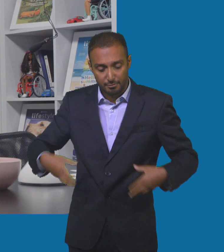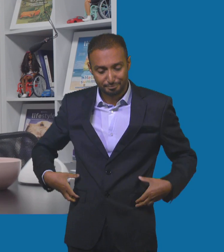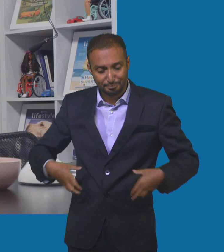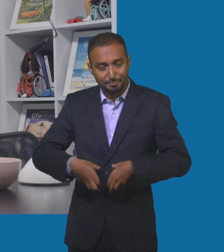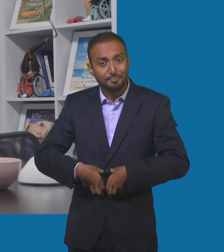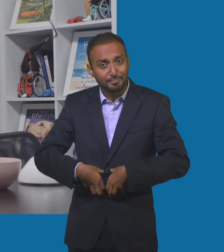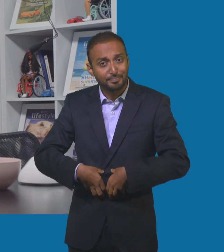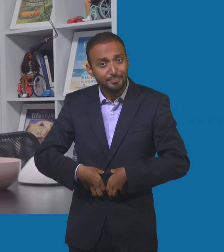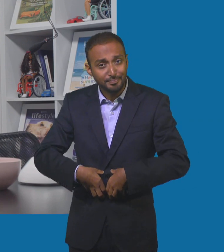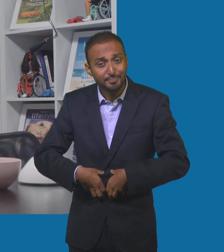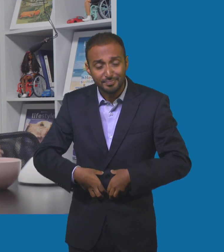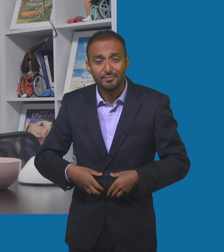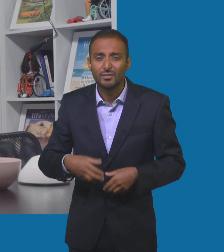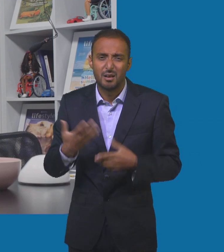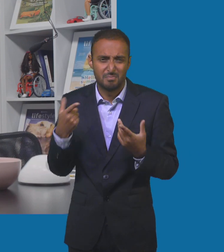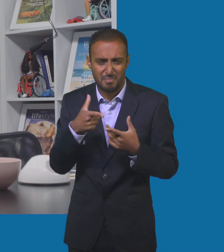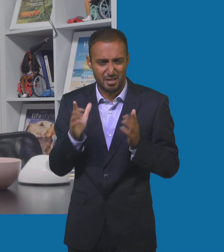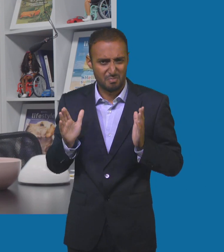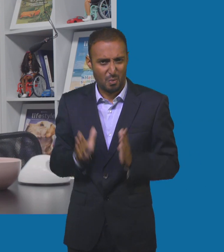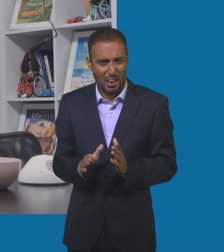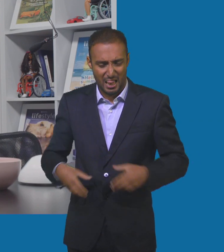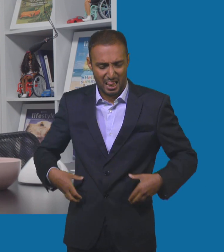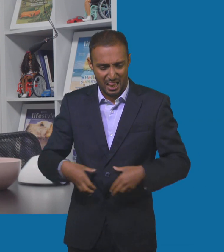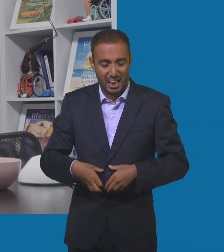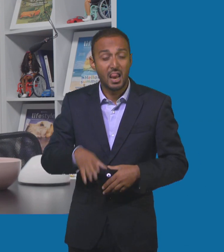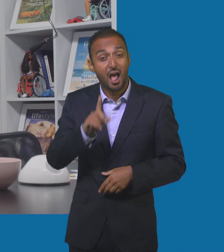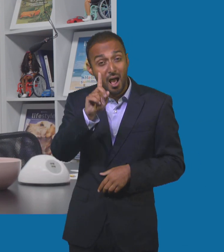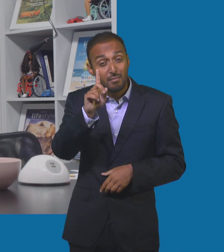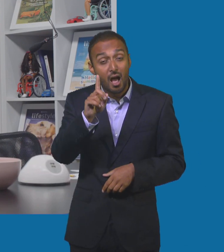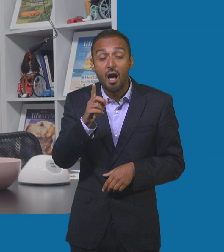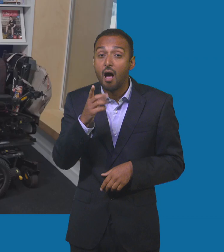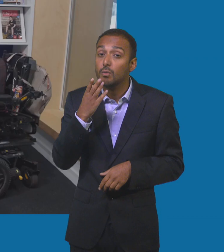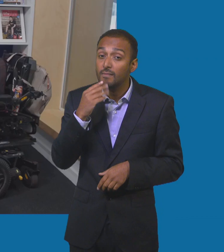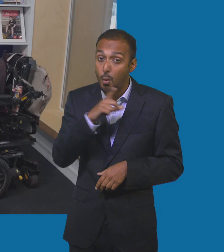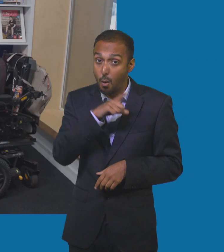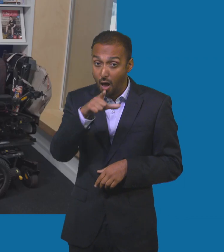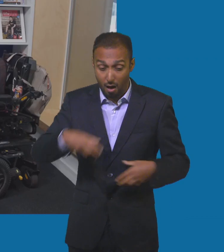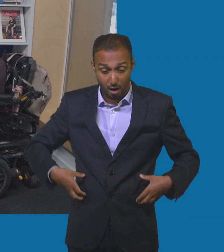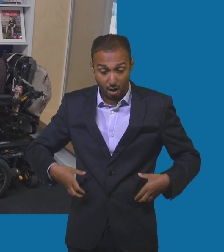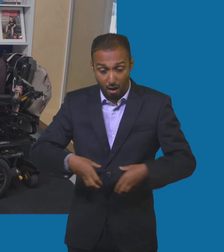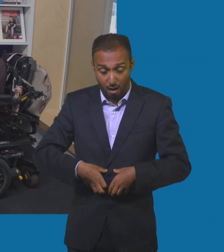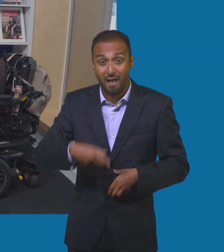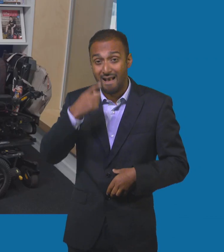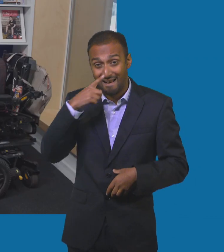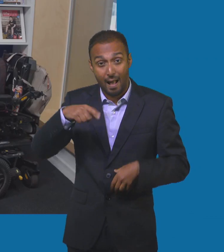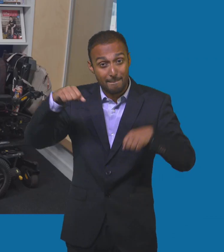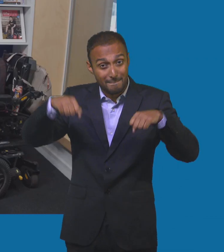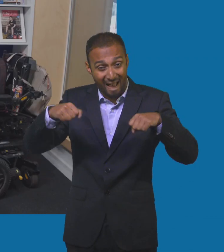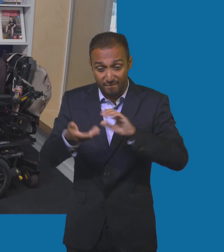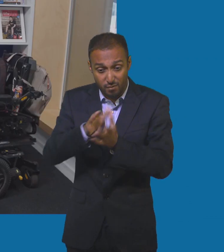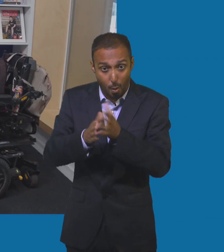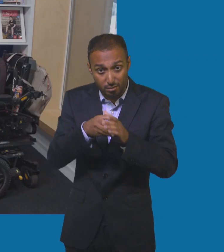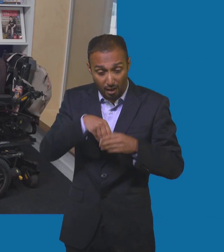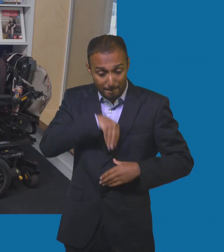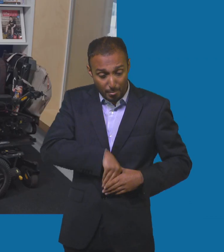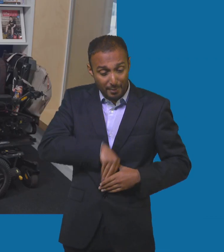packs. You can't fit much in there, No, but what I thought is you can keep the bags there and then keep them on your person. Yes. I don't know. I just